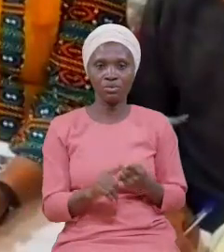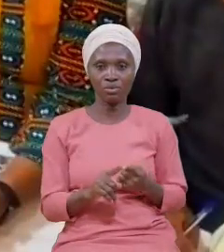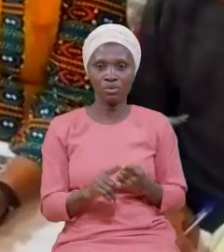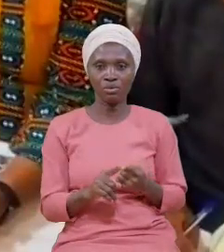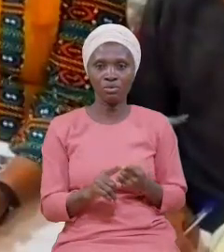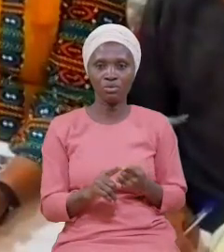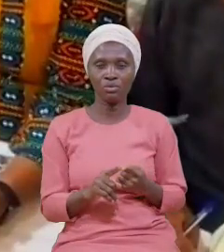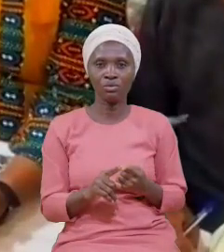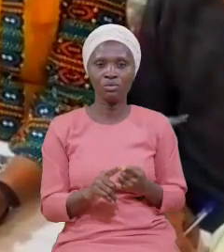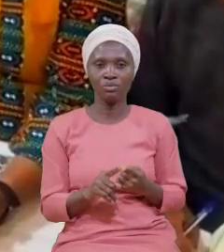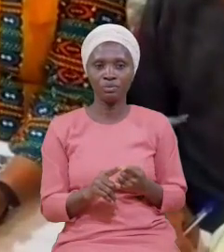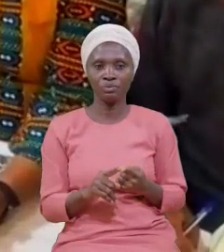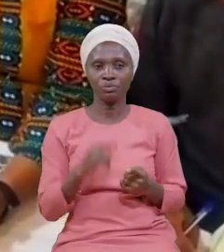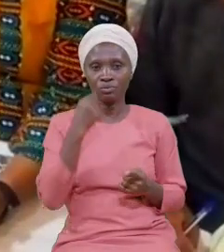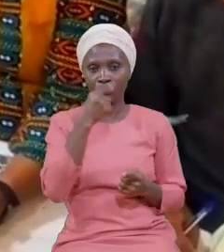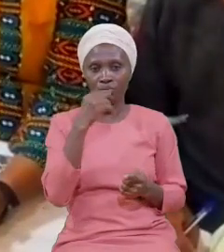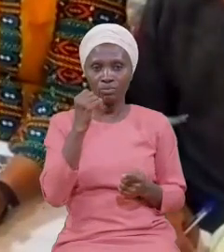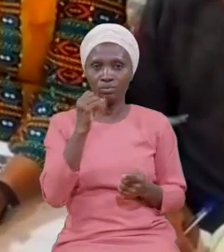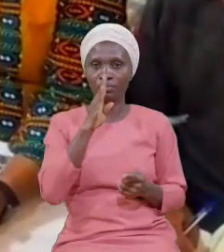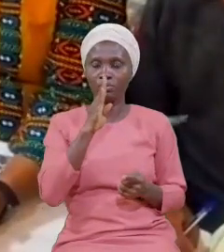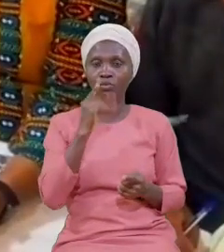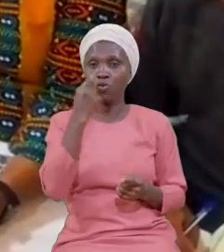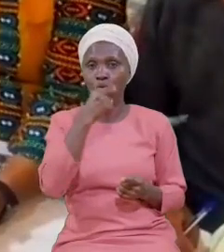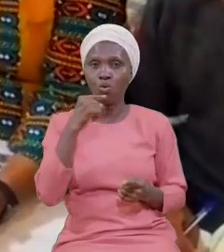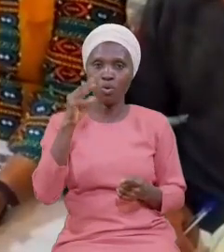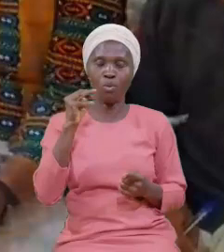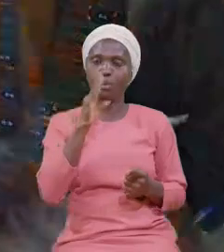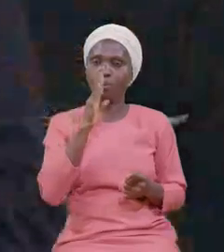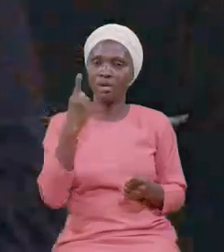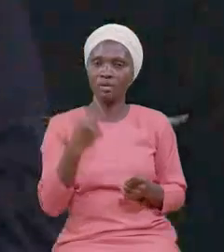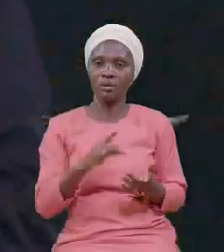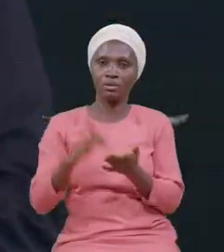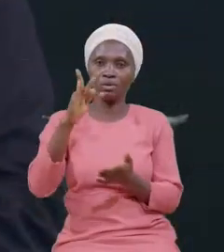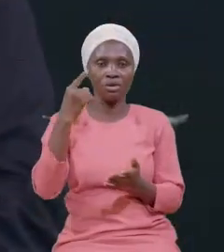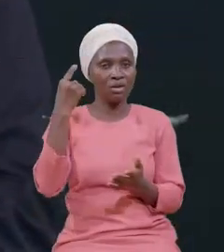to whom the glory forever and ever.